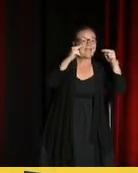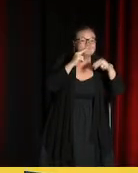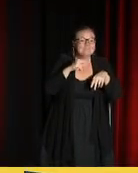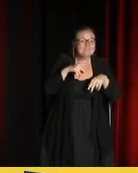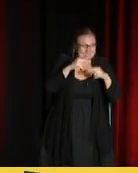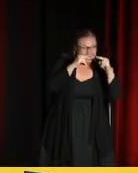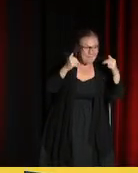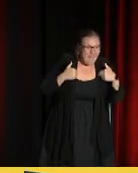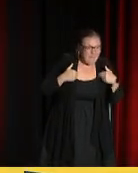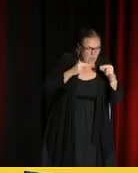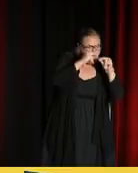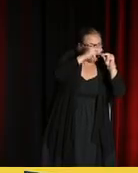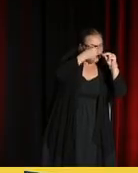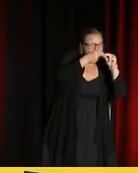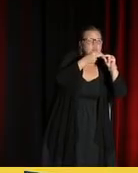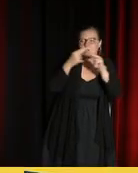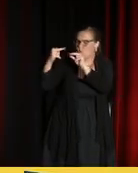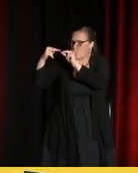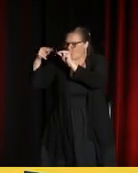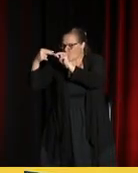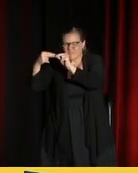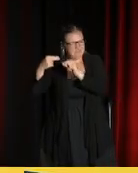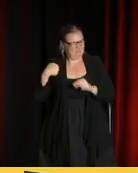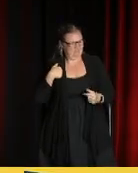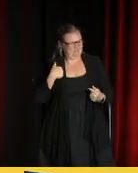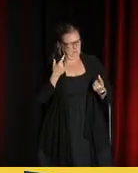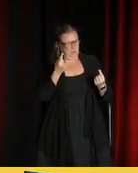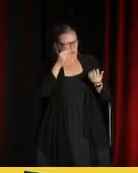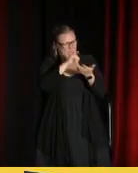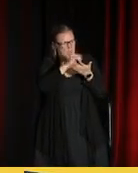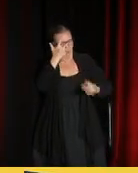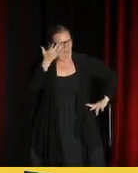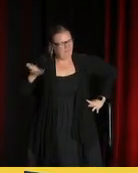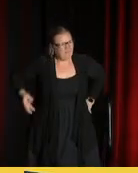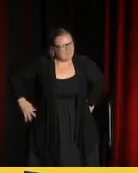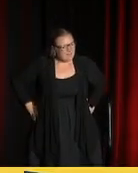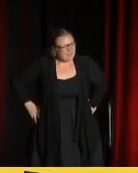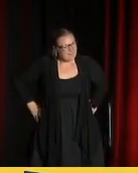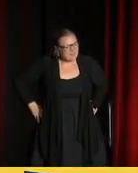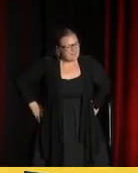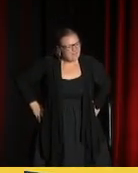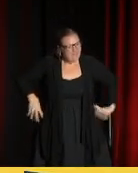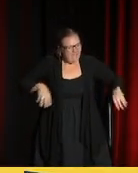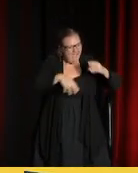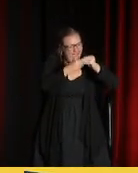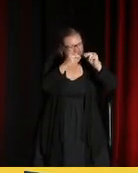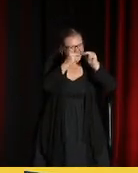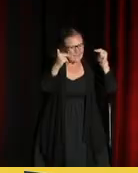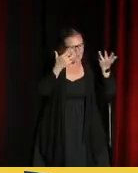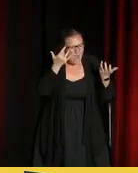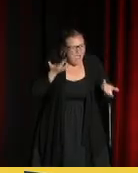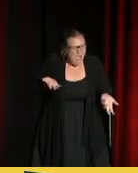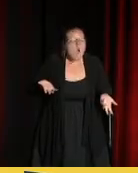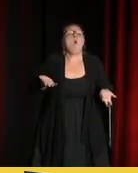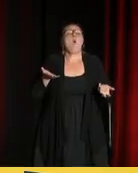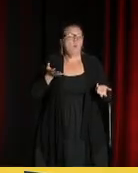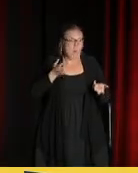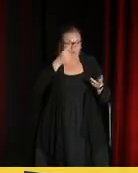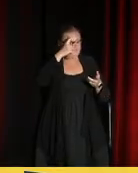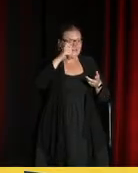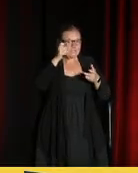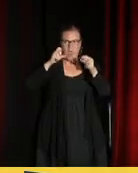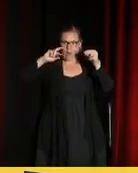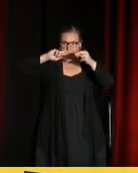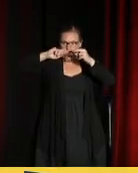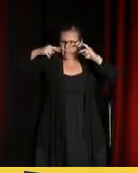It's tape. Why would I put tape on the end of a rope? So it doesn't unravel. That's exactly right.